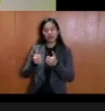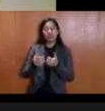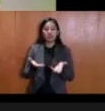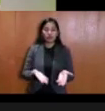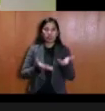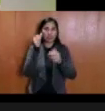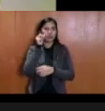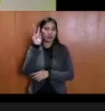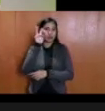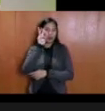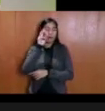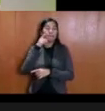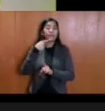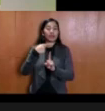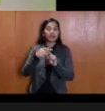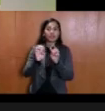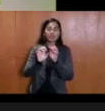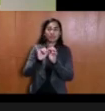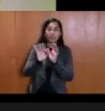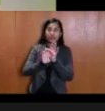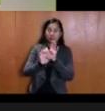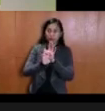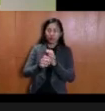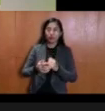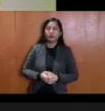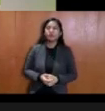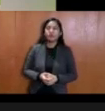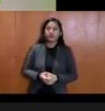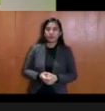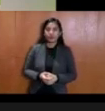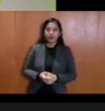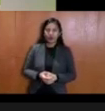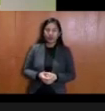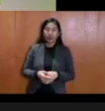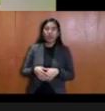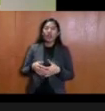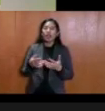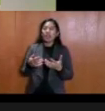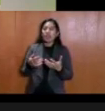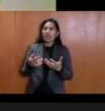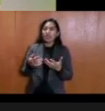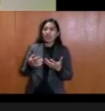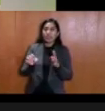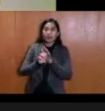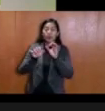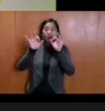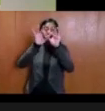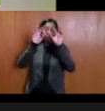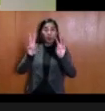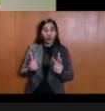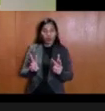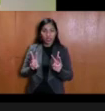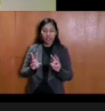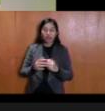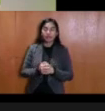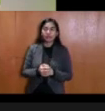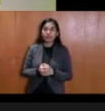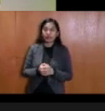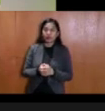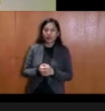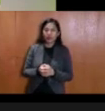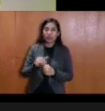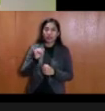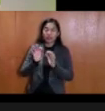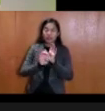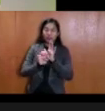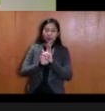again, the value creation, if we can really, it's like due diligence from the OECD framework of due diligence, like know and show.